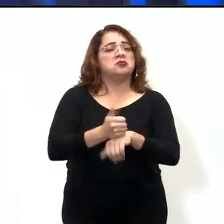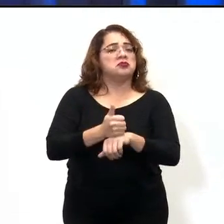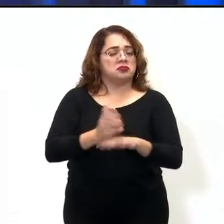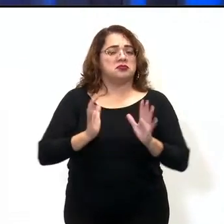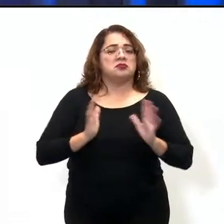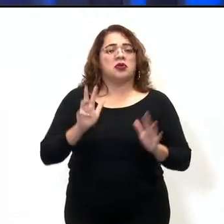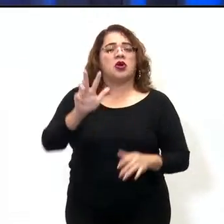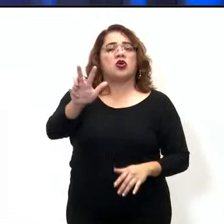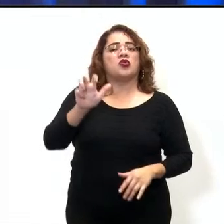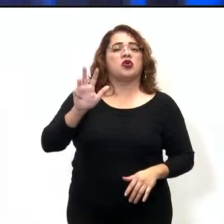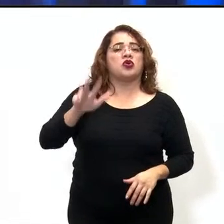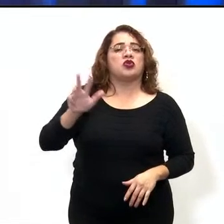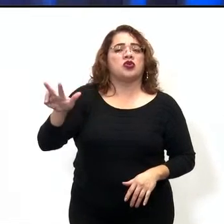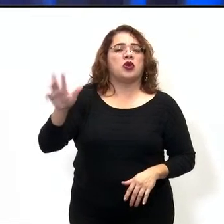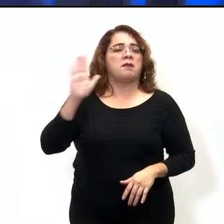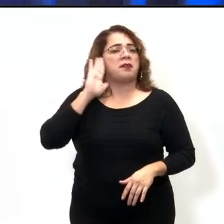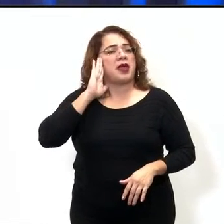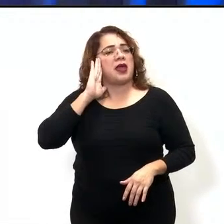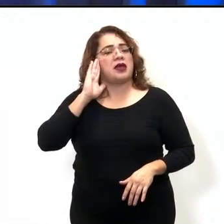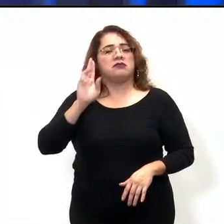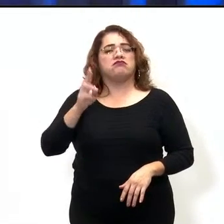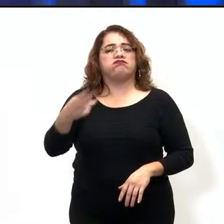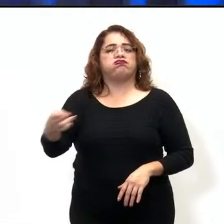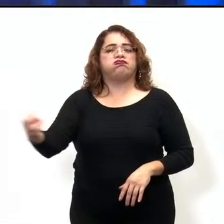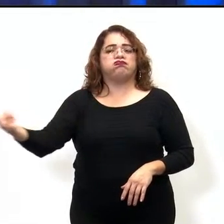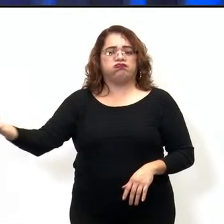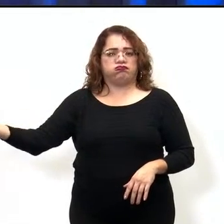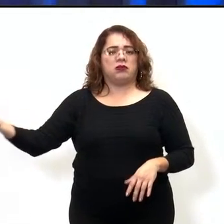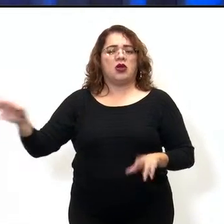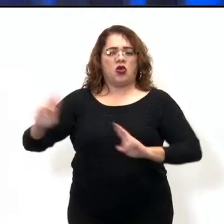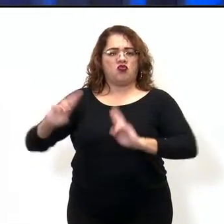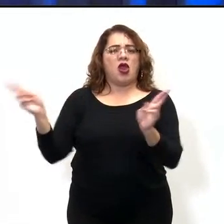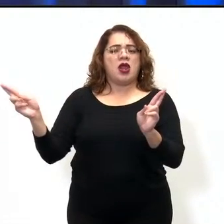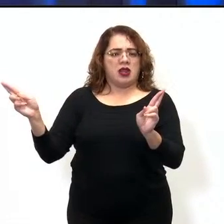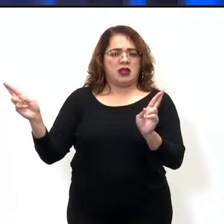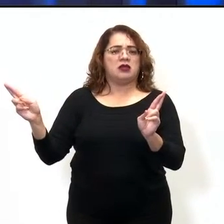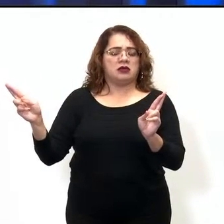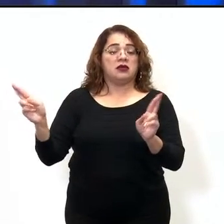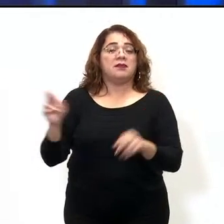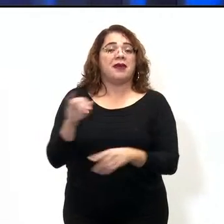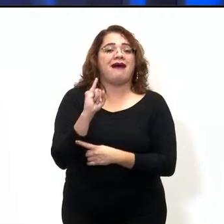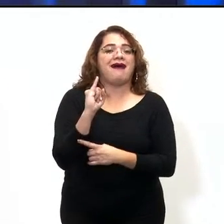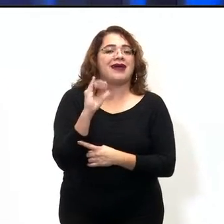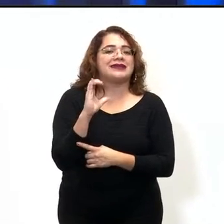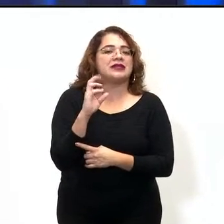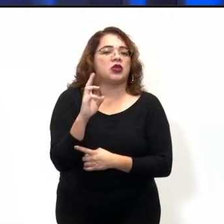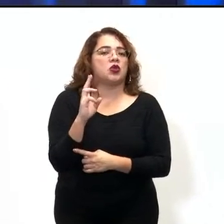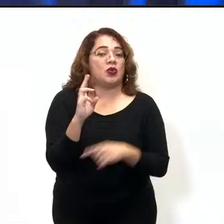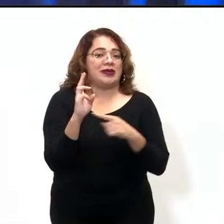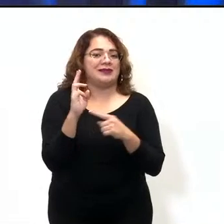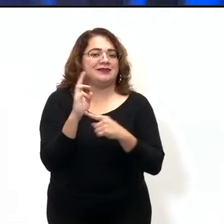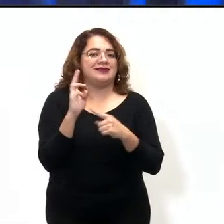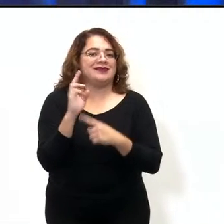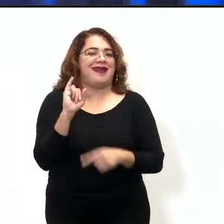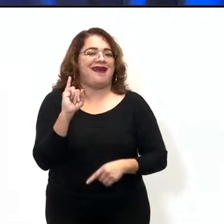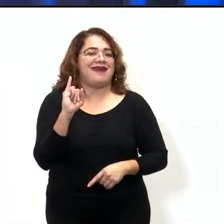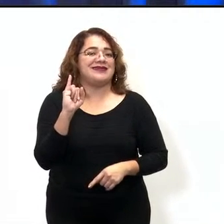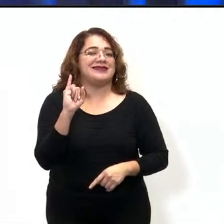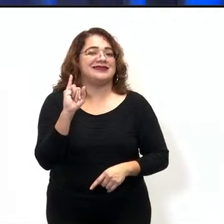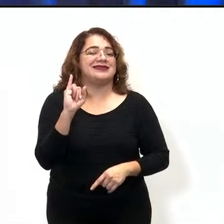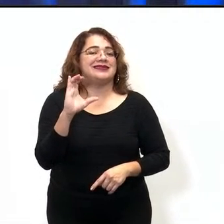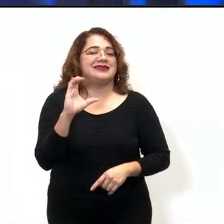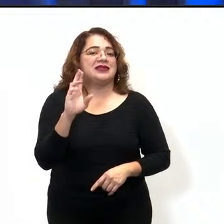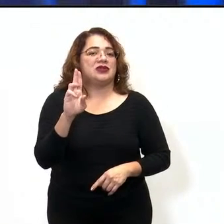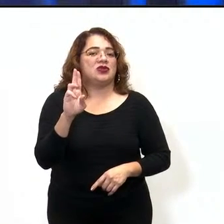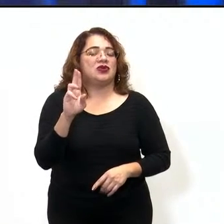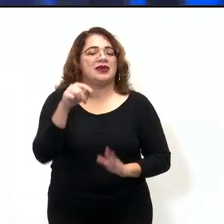actually 333 surge beds available. The critical issue is ICU capacity. Regional ICU capacity is